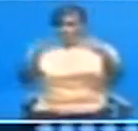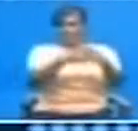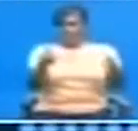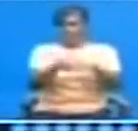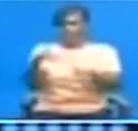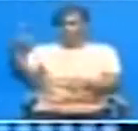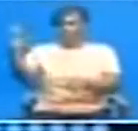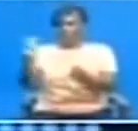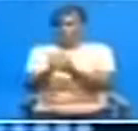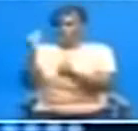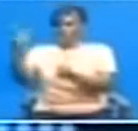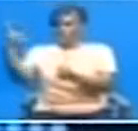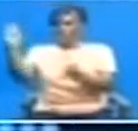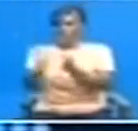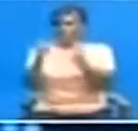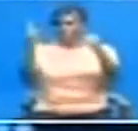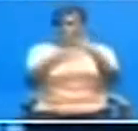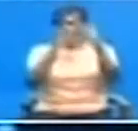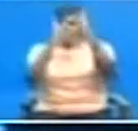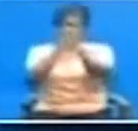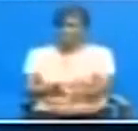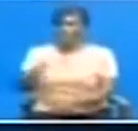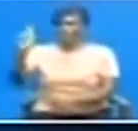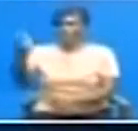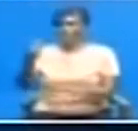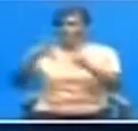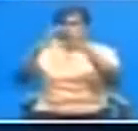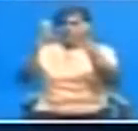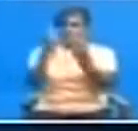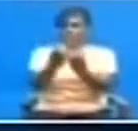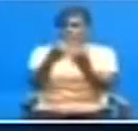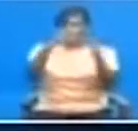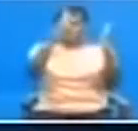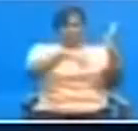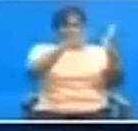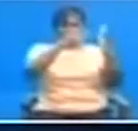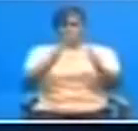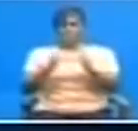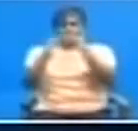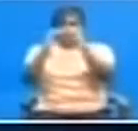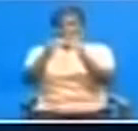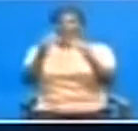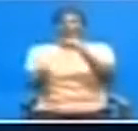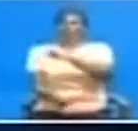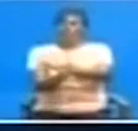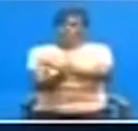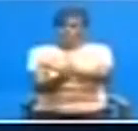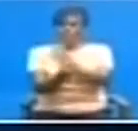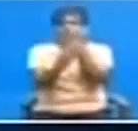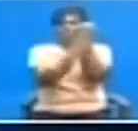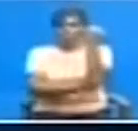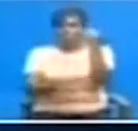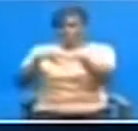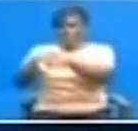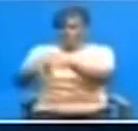to the 2015-2016 report. Now, Kenya's overall global ranking increased prevalence of corruption, poor access